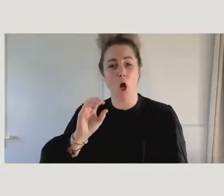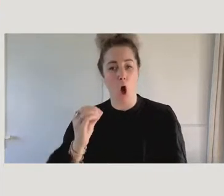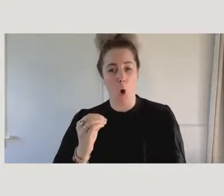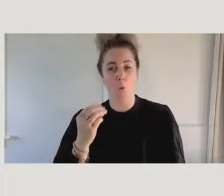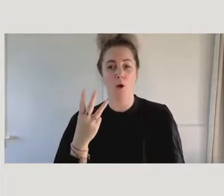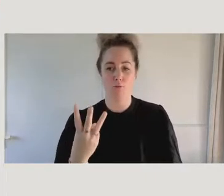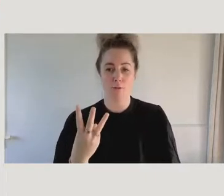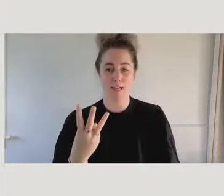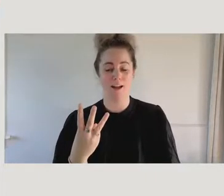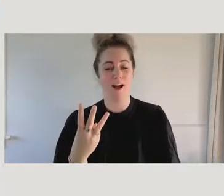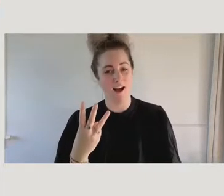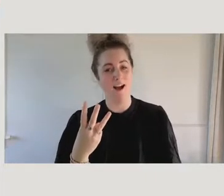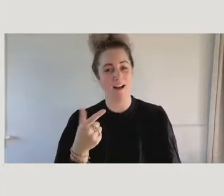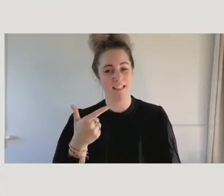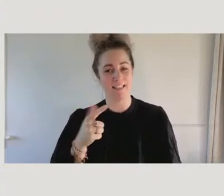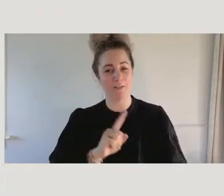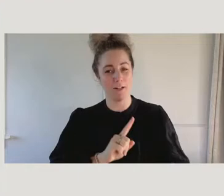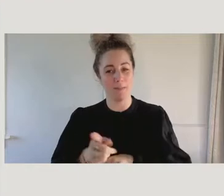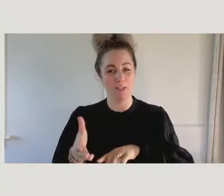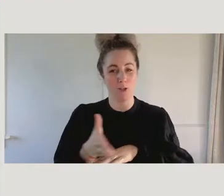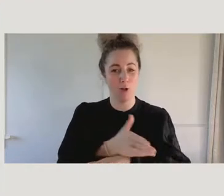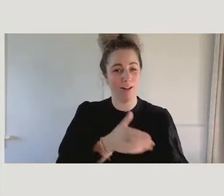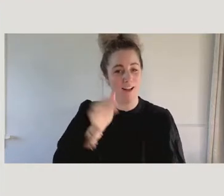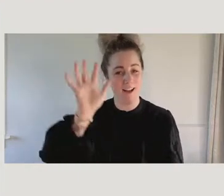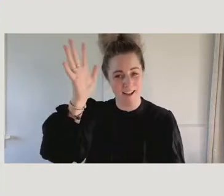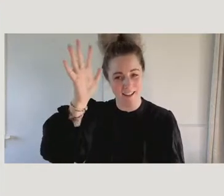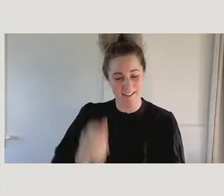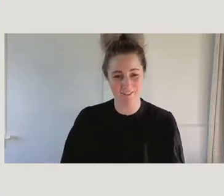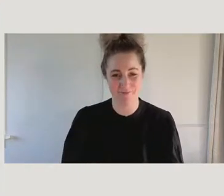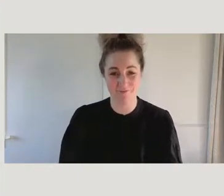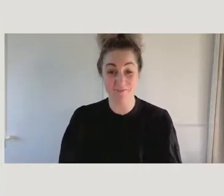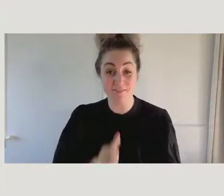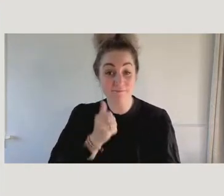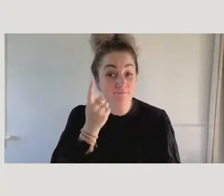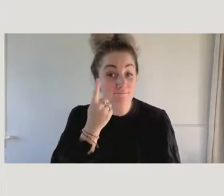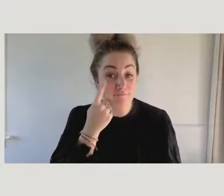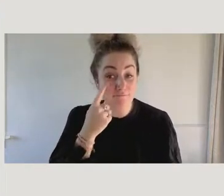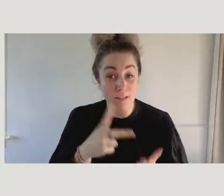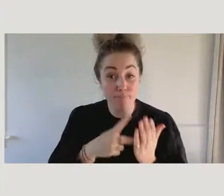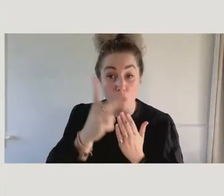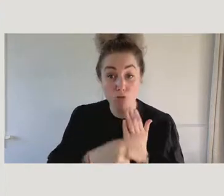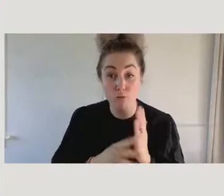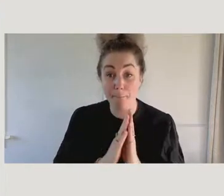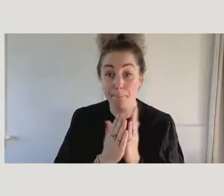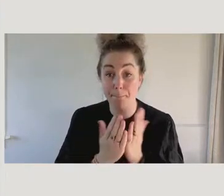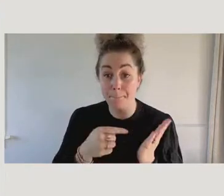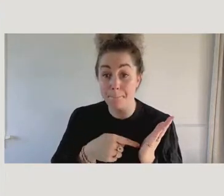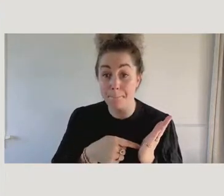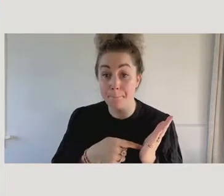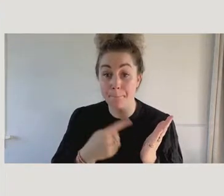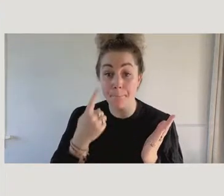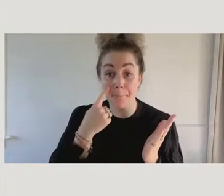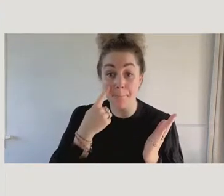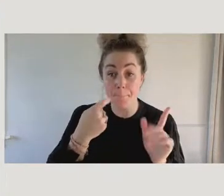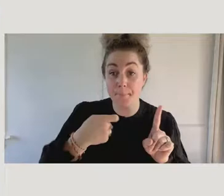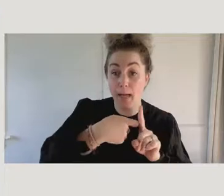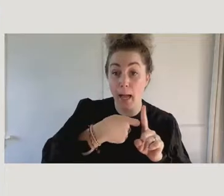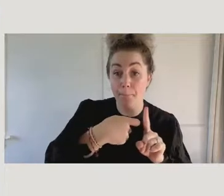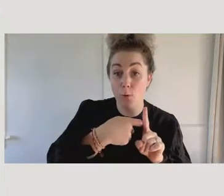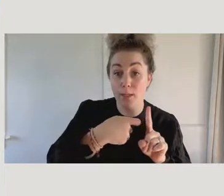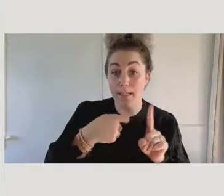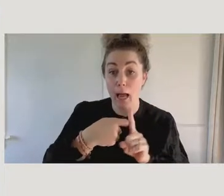it we're ten we're running seven minutes early right if you're looking at your program we're now on to the kamurika Moa